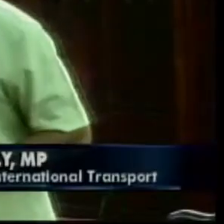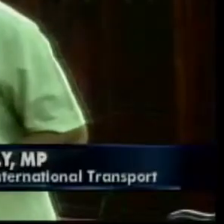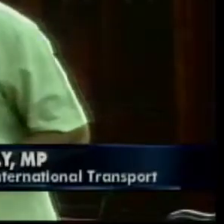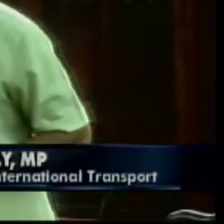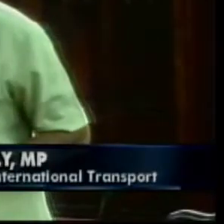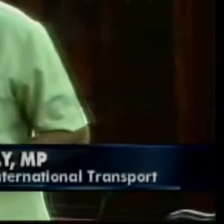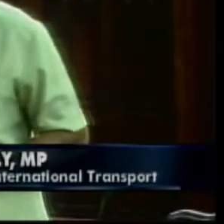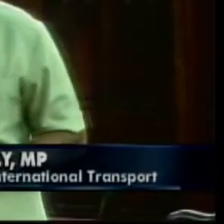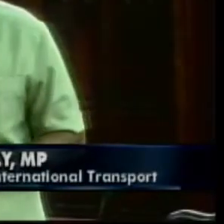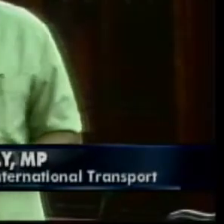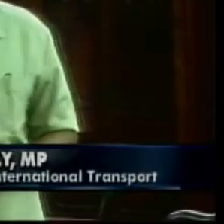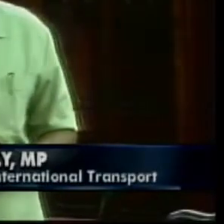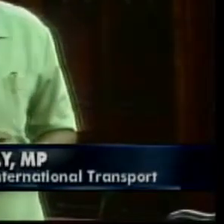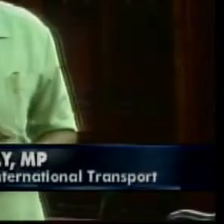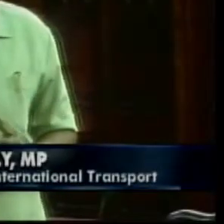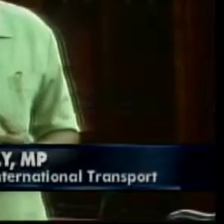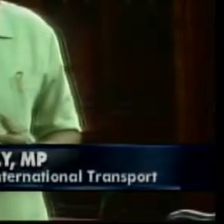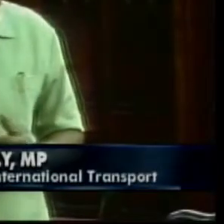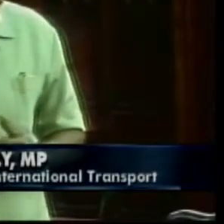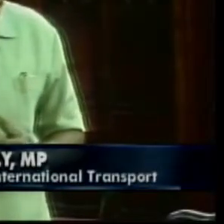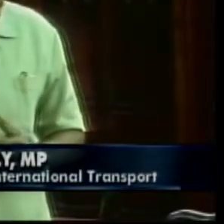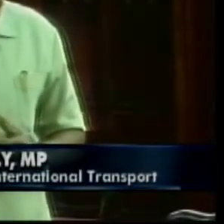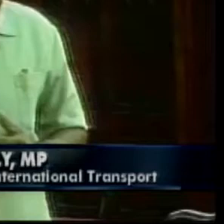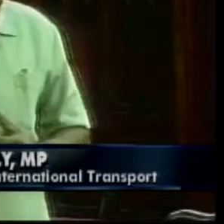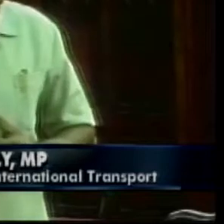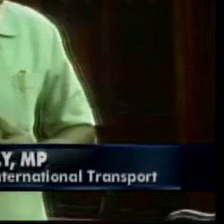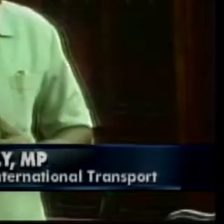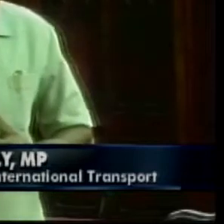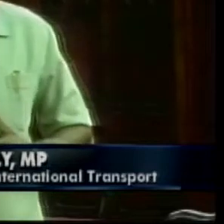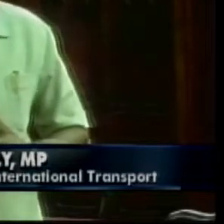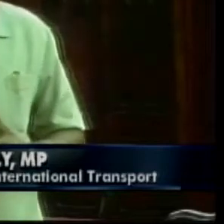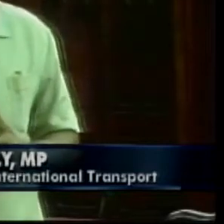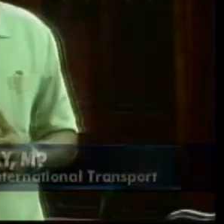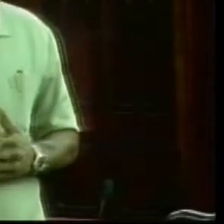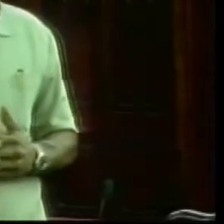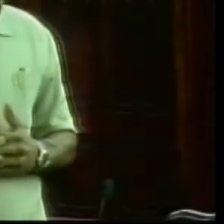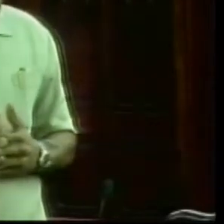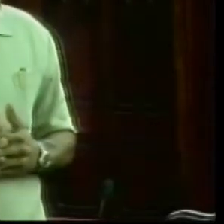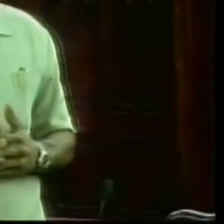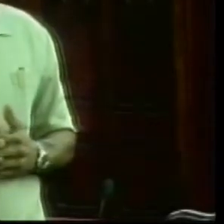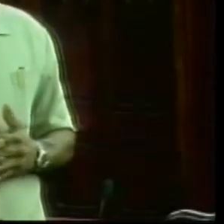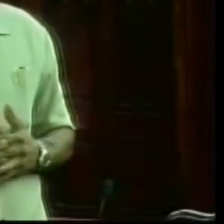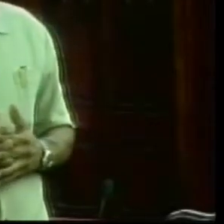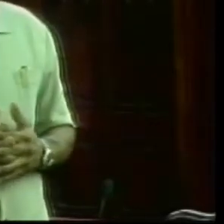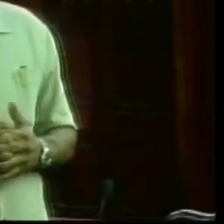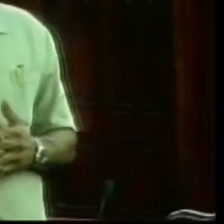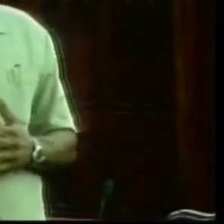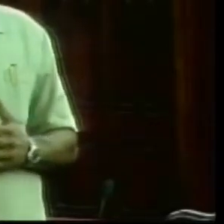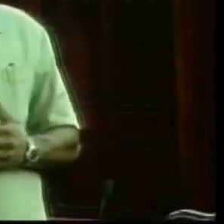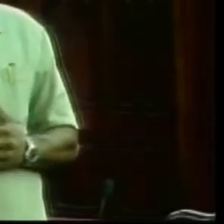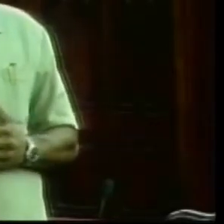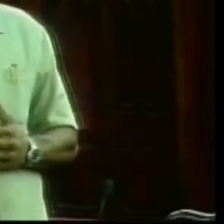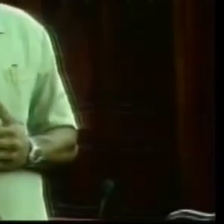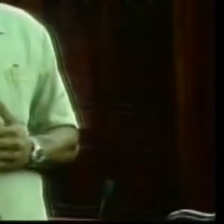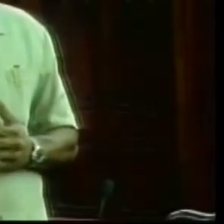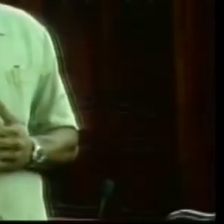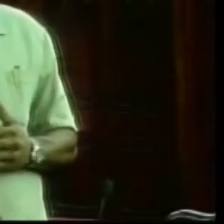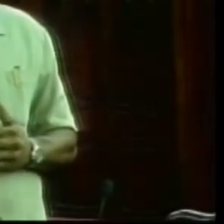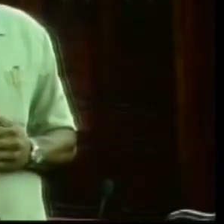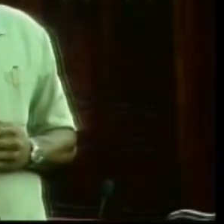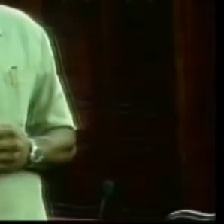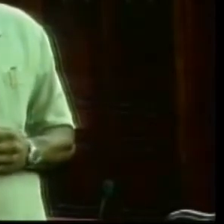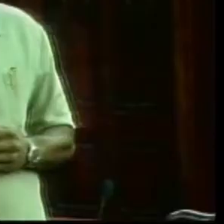people self-employed in various fields of endeavor, and they work for, they're